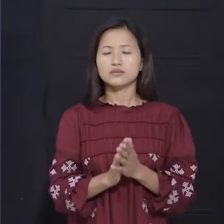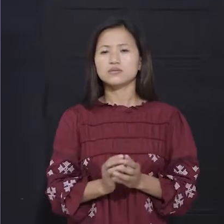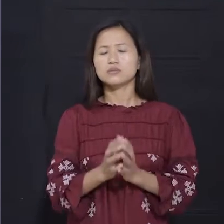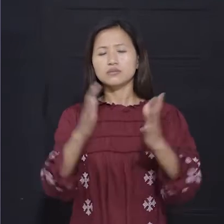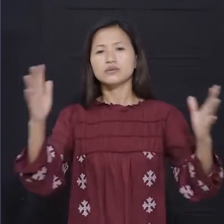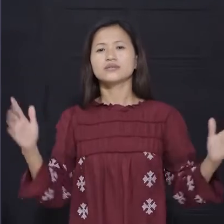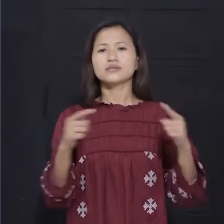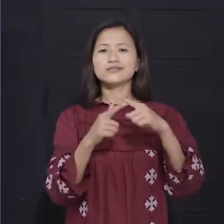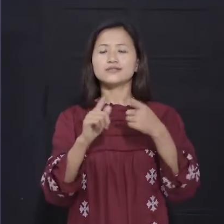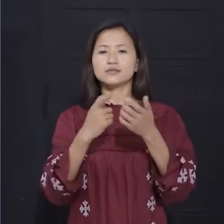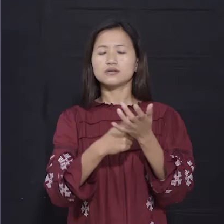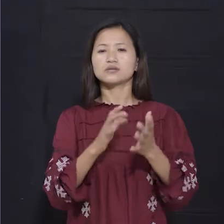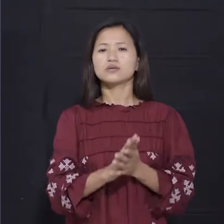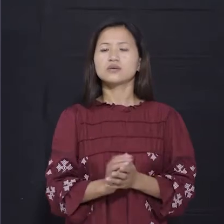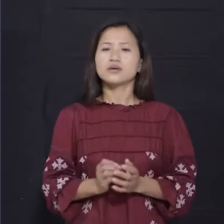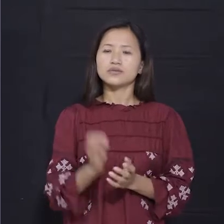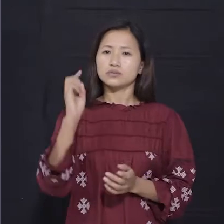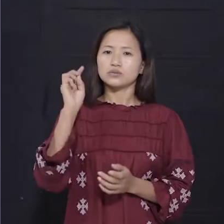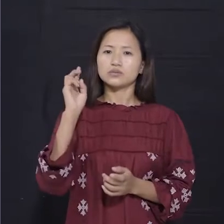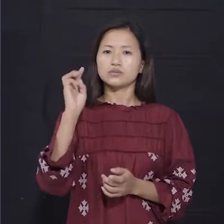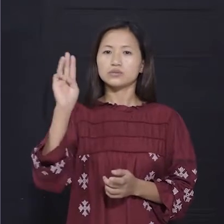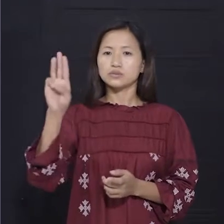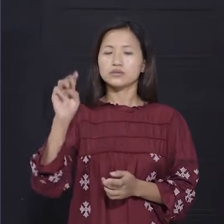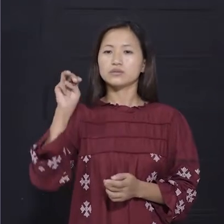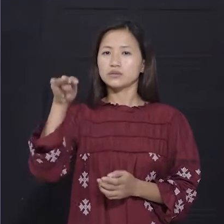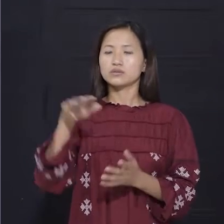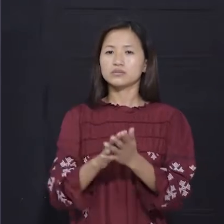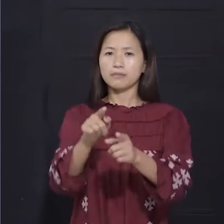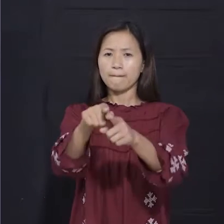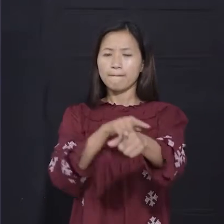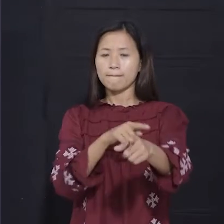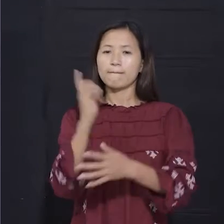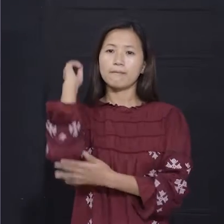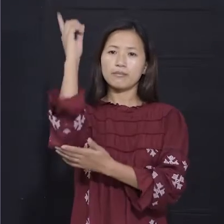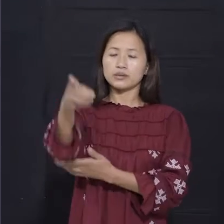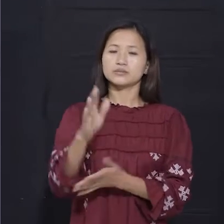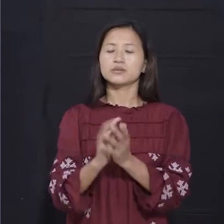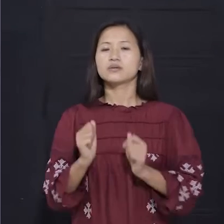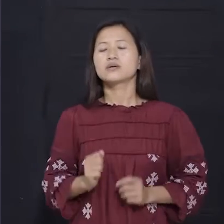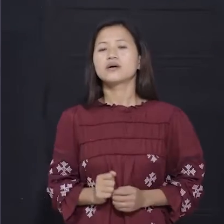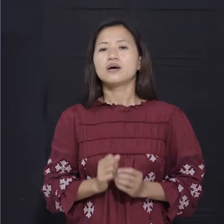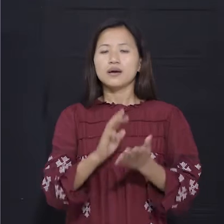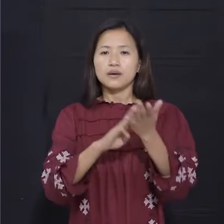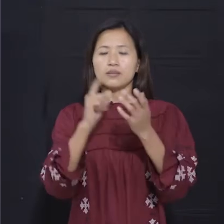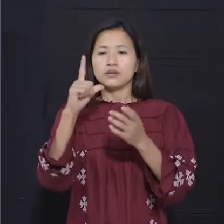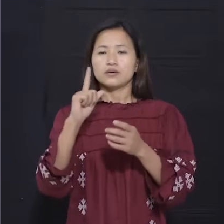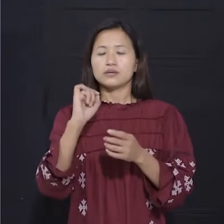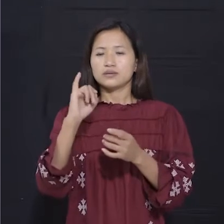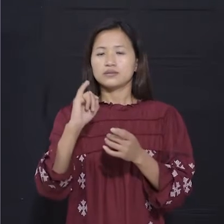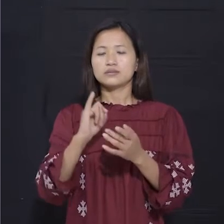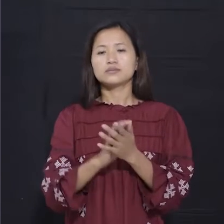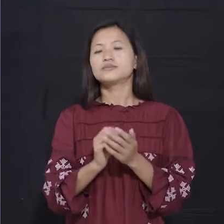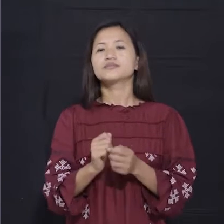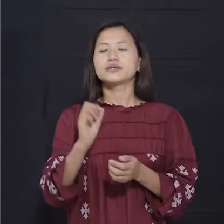territories, and over 3,000 miles became his territory, alright? So he had control over so